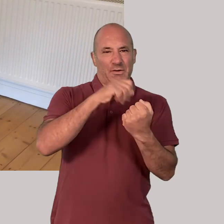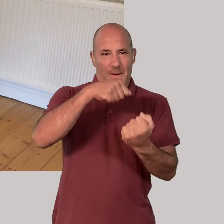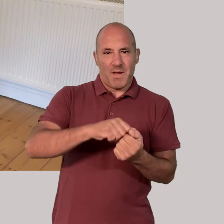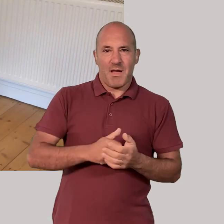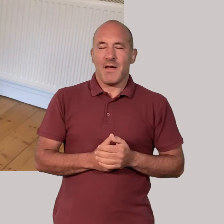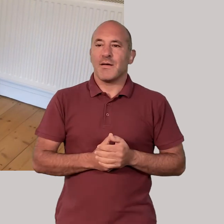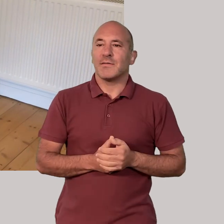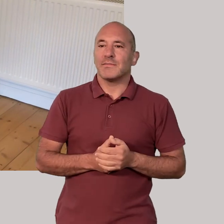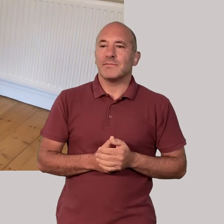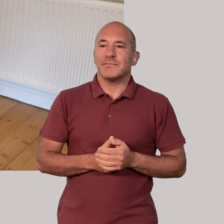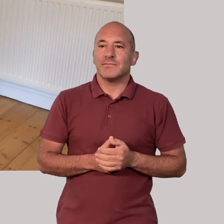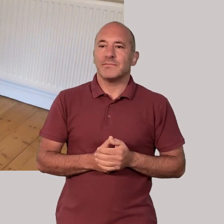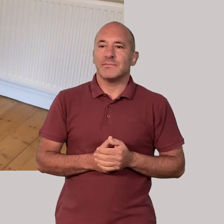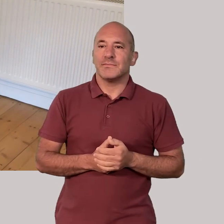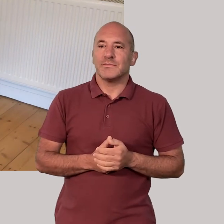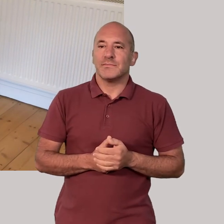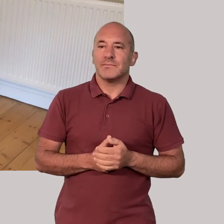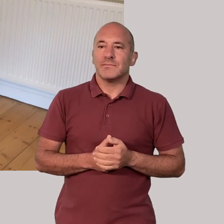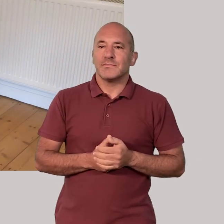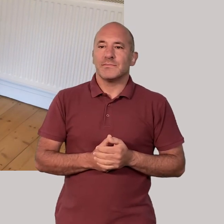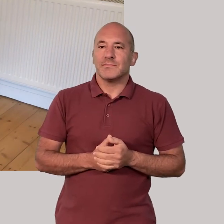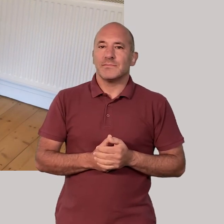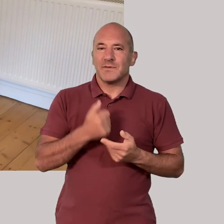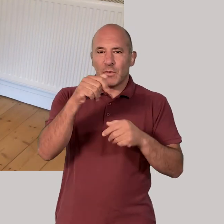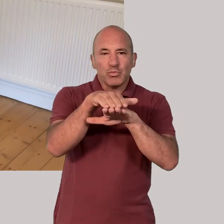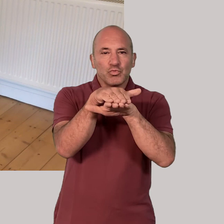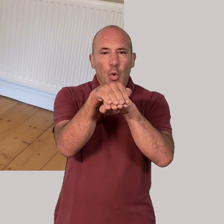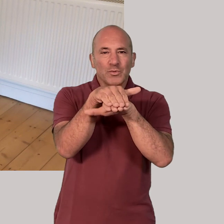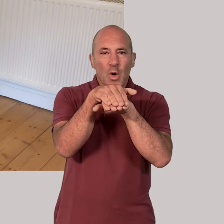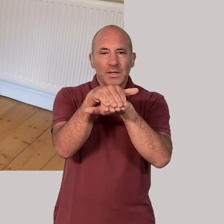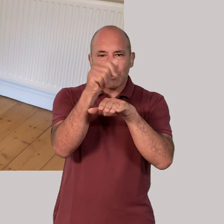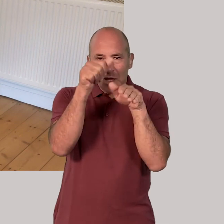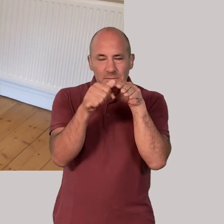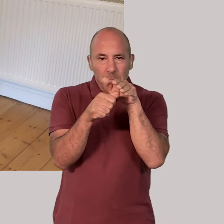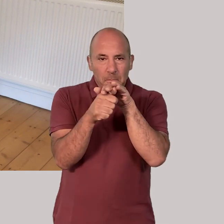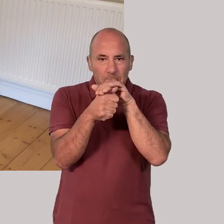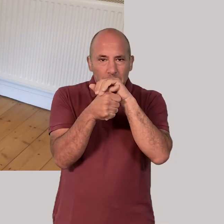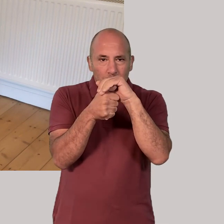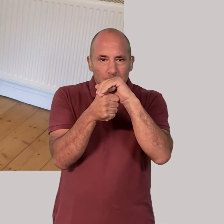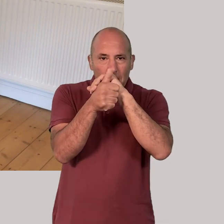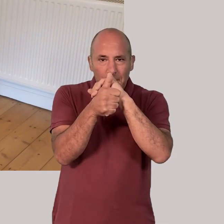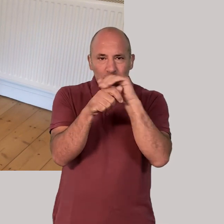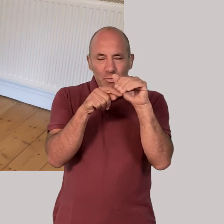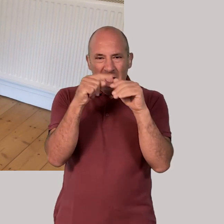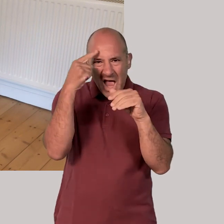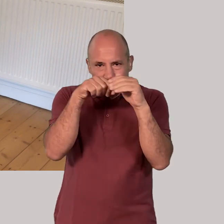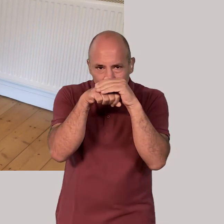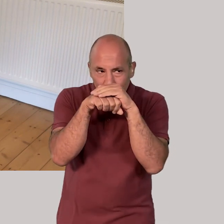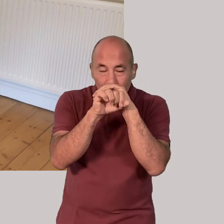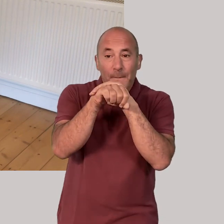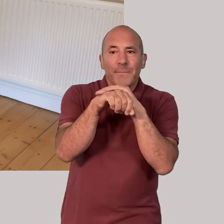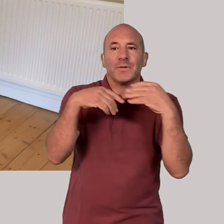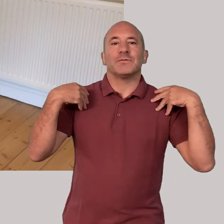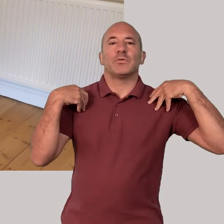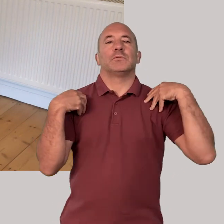knees. And see if your tortoise head can come out of its shell a little bit more as you relax